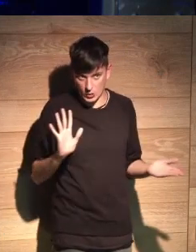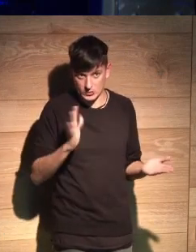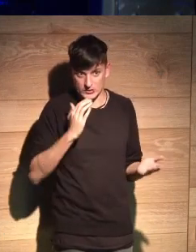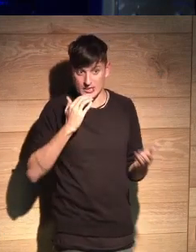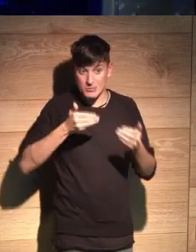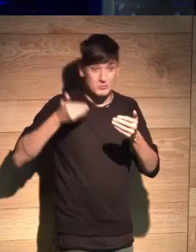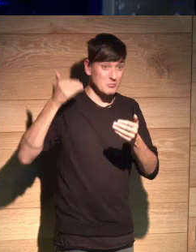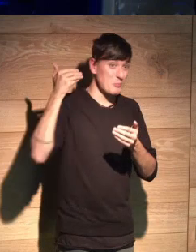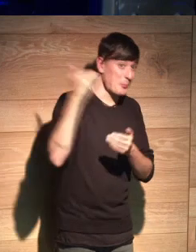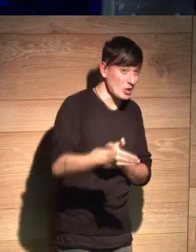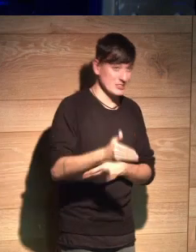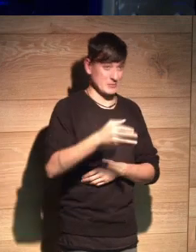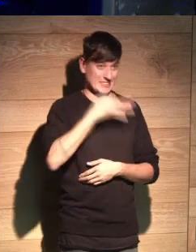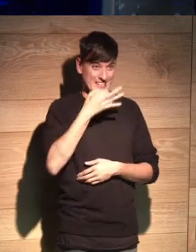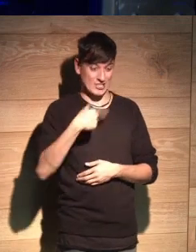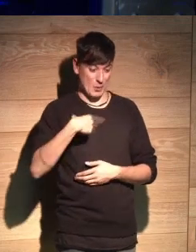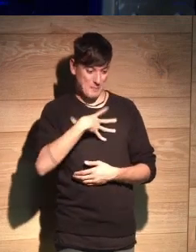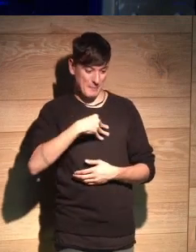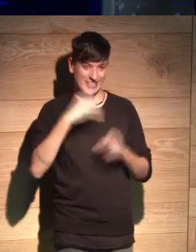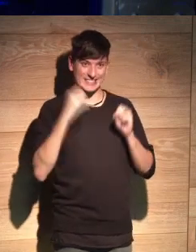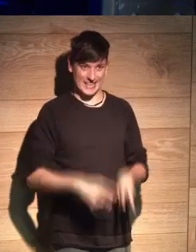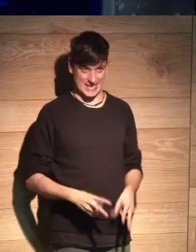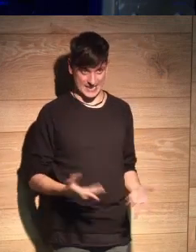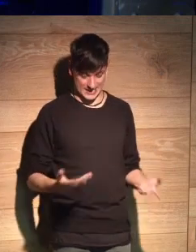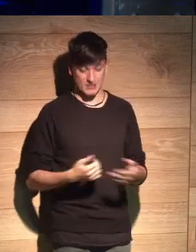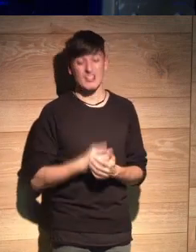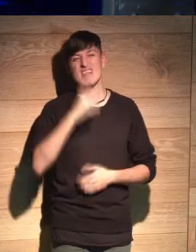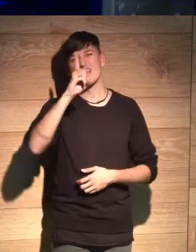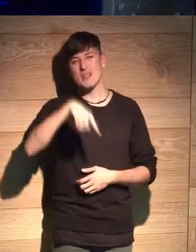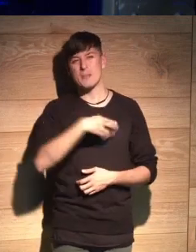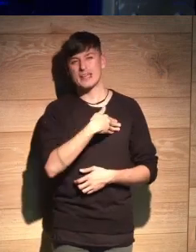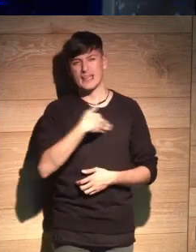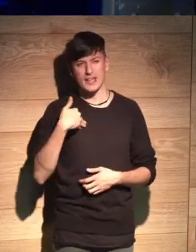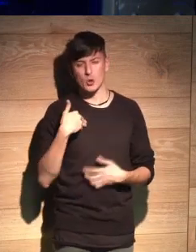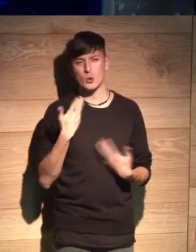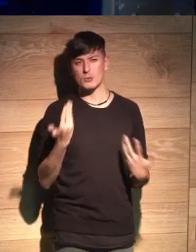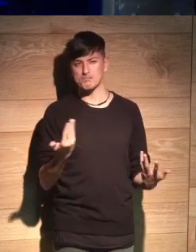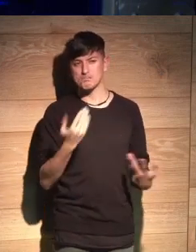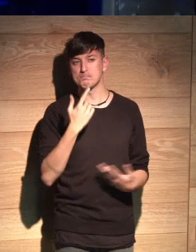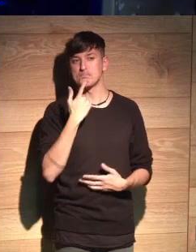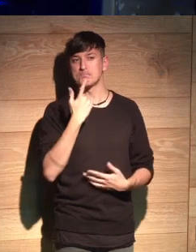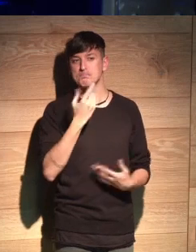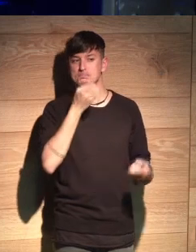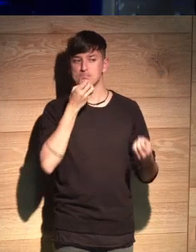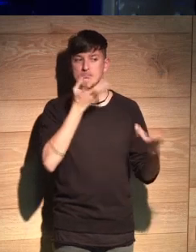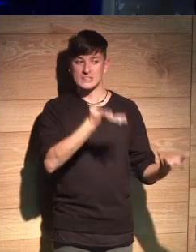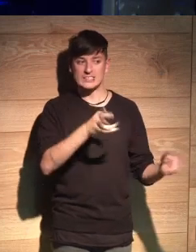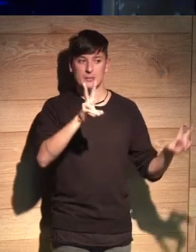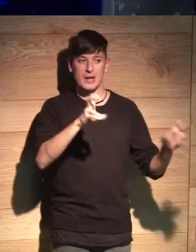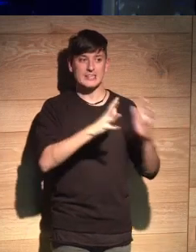case, for the next one without any piece of paper. I wanted to tell you